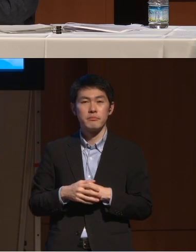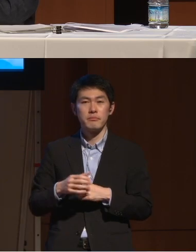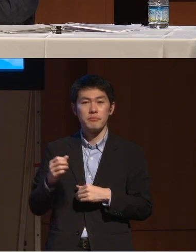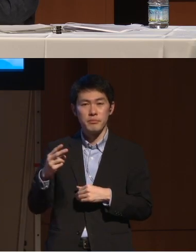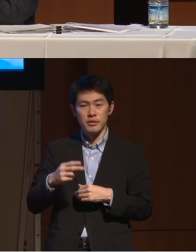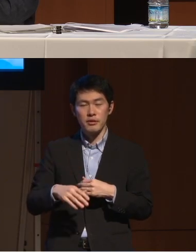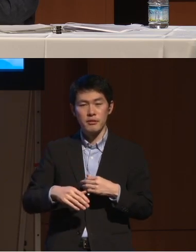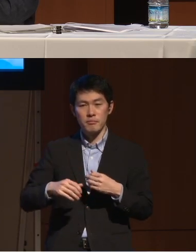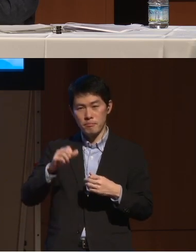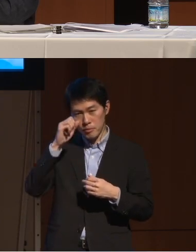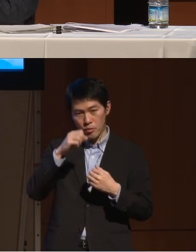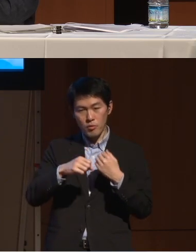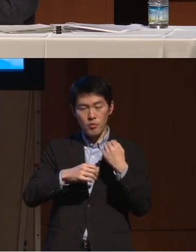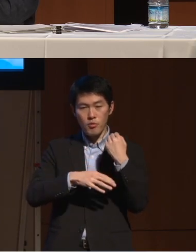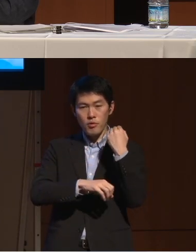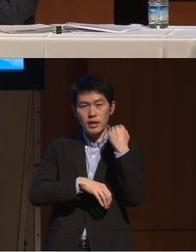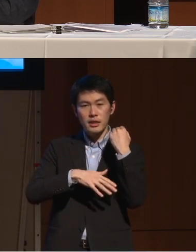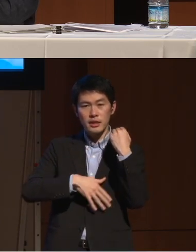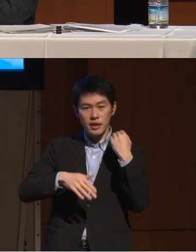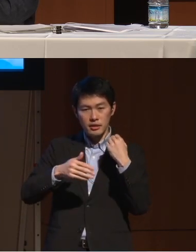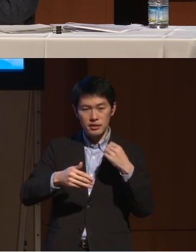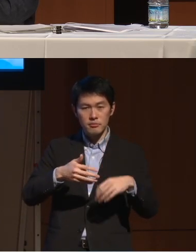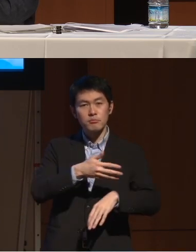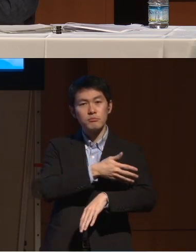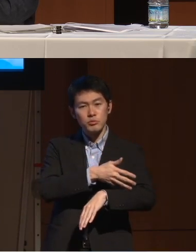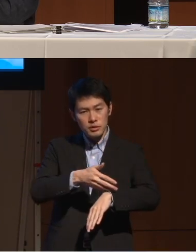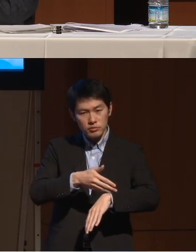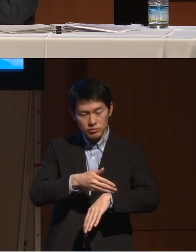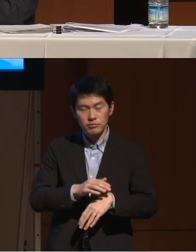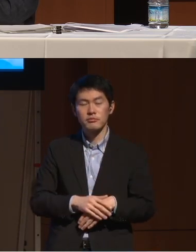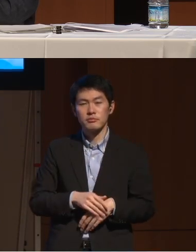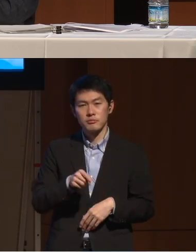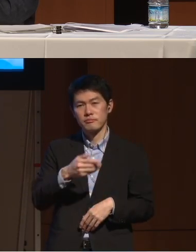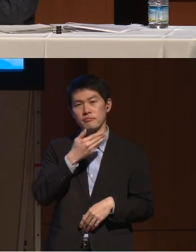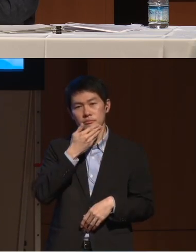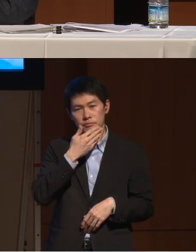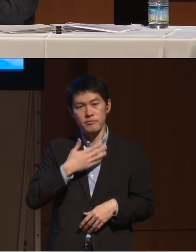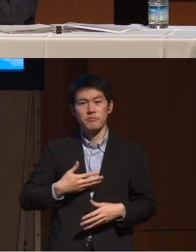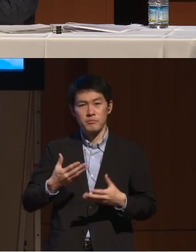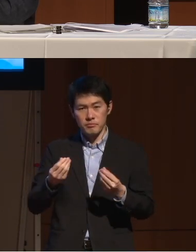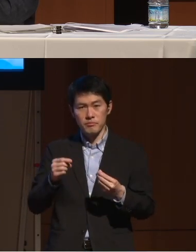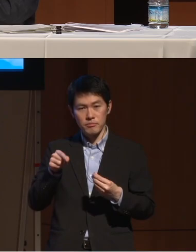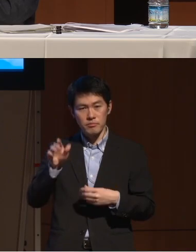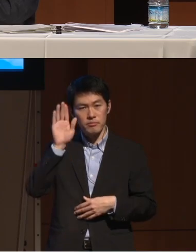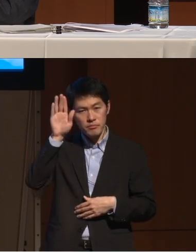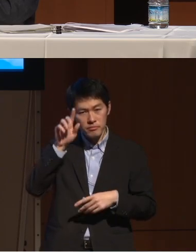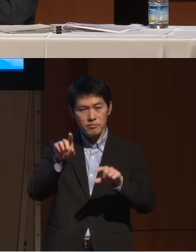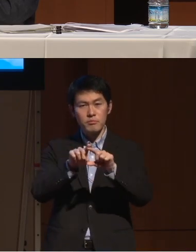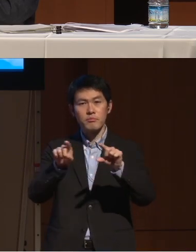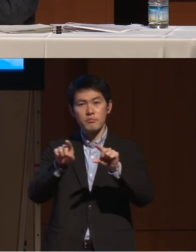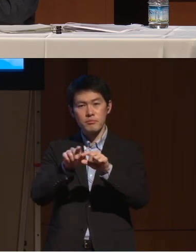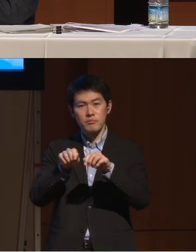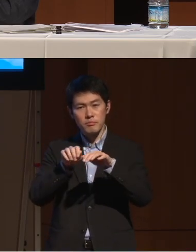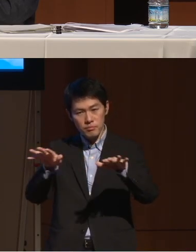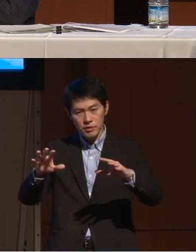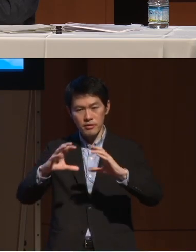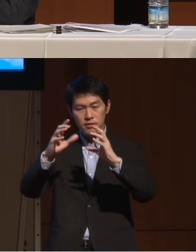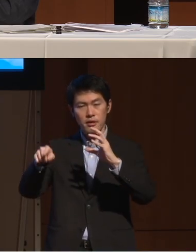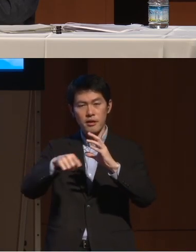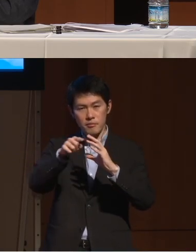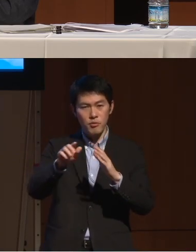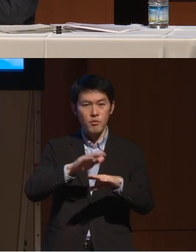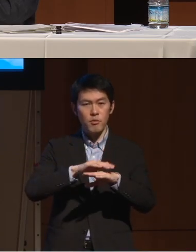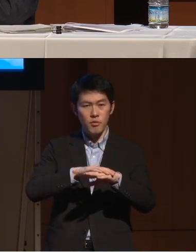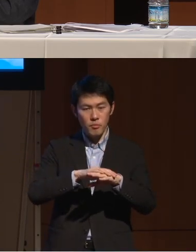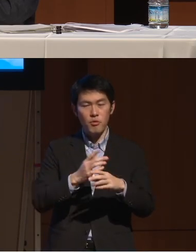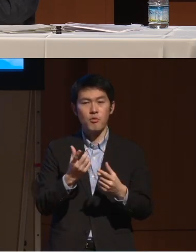process is hugely important, because it sets a normative standard for the world to gather around and to begin